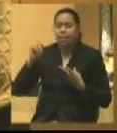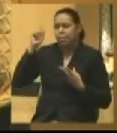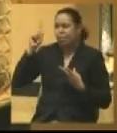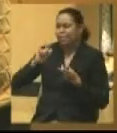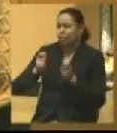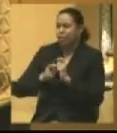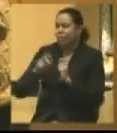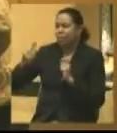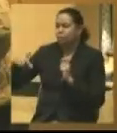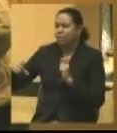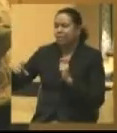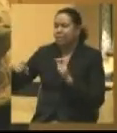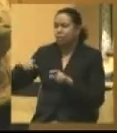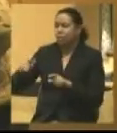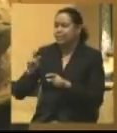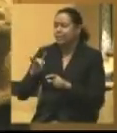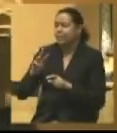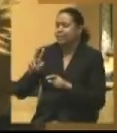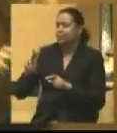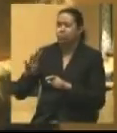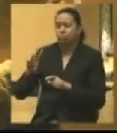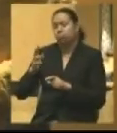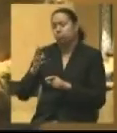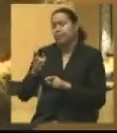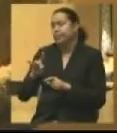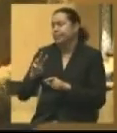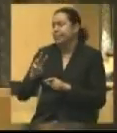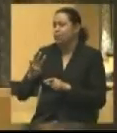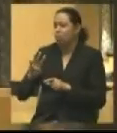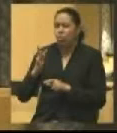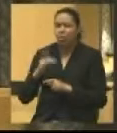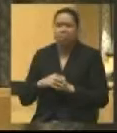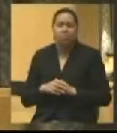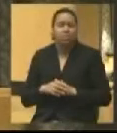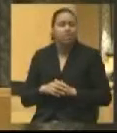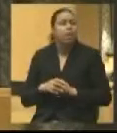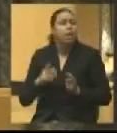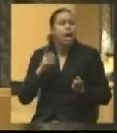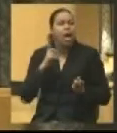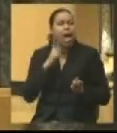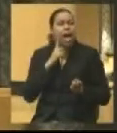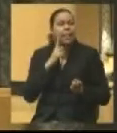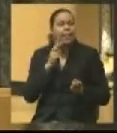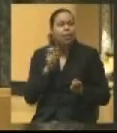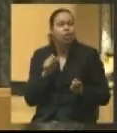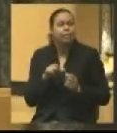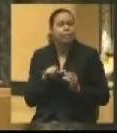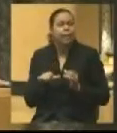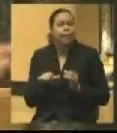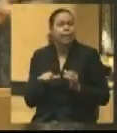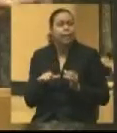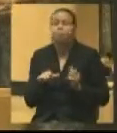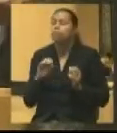change vice presidency in the 1864 election? I think he kind of stayed out of it, right? He didn't